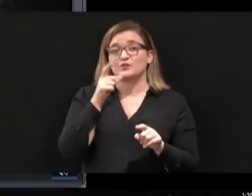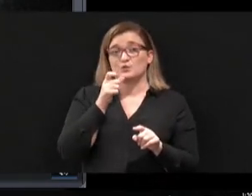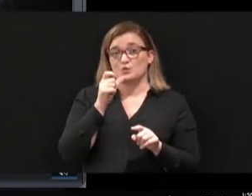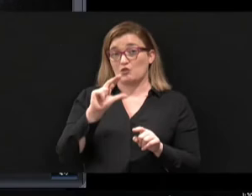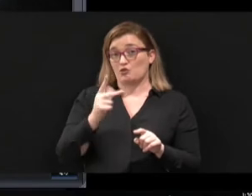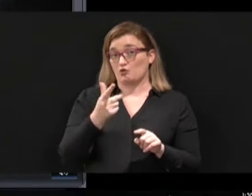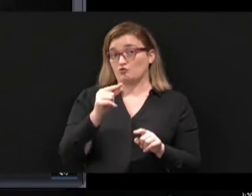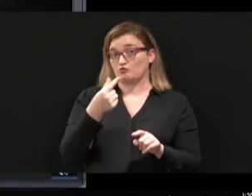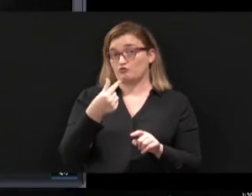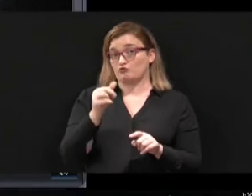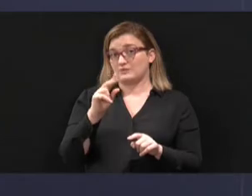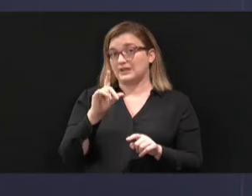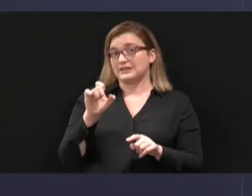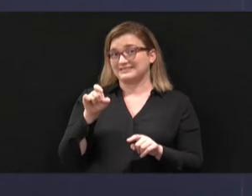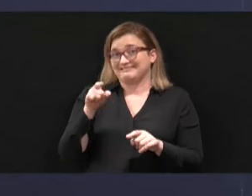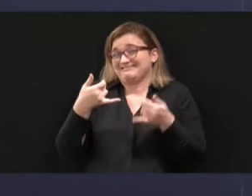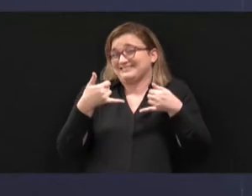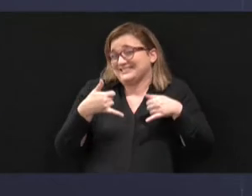this is not real